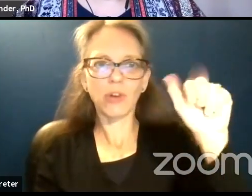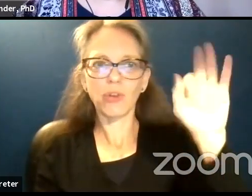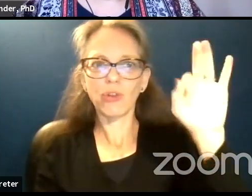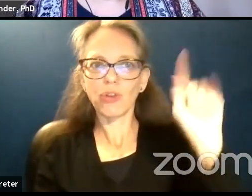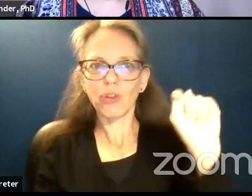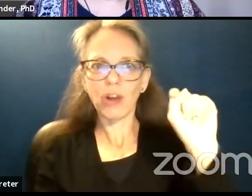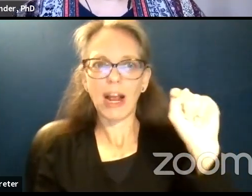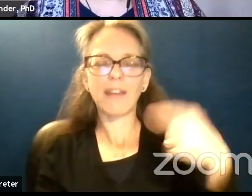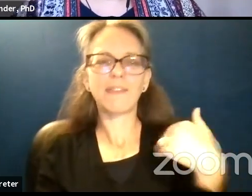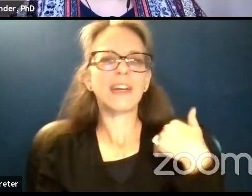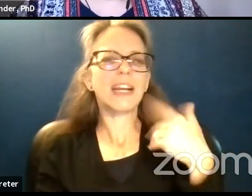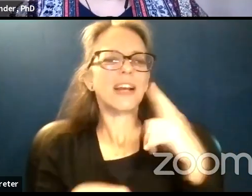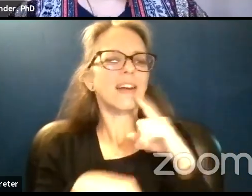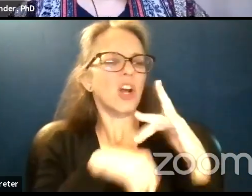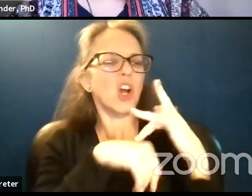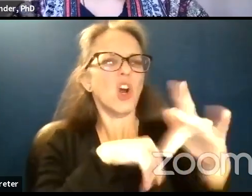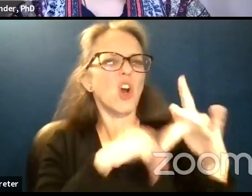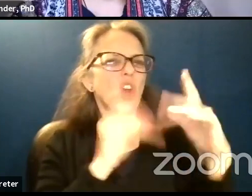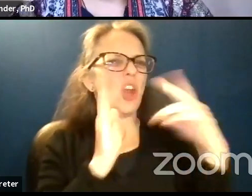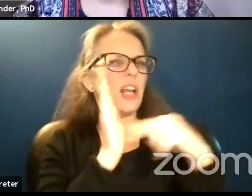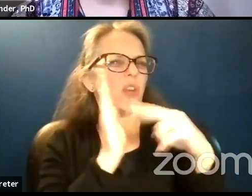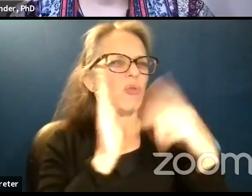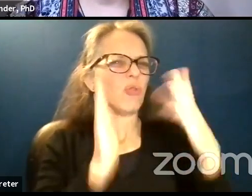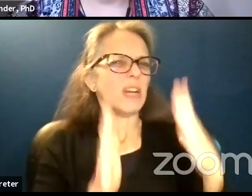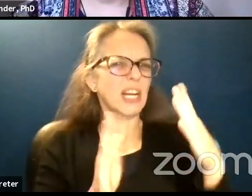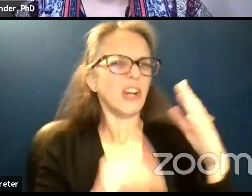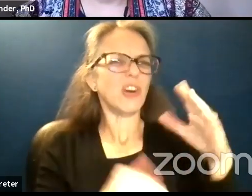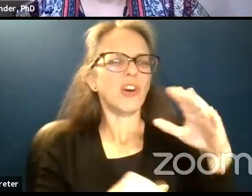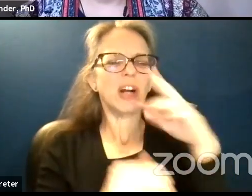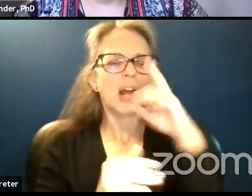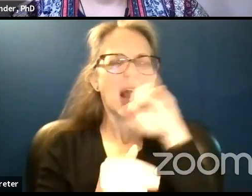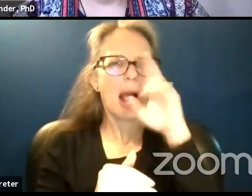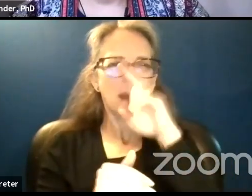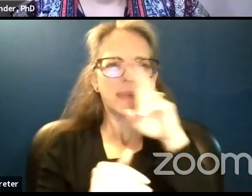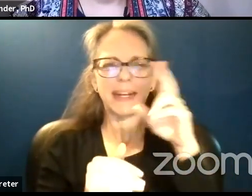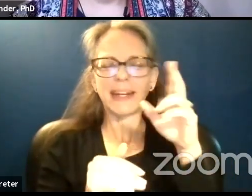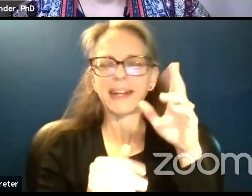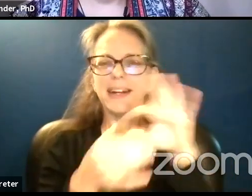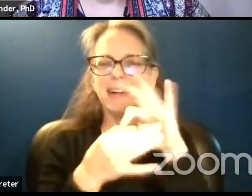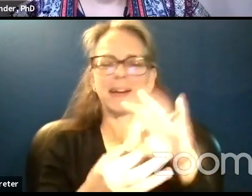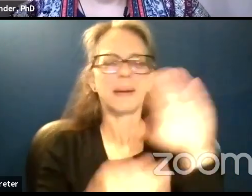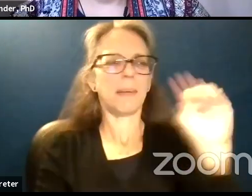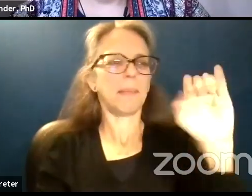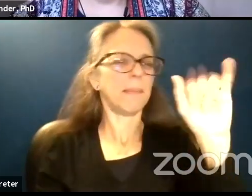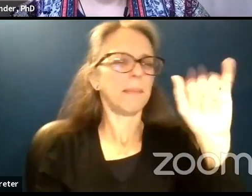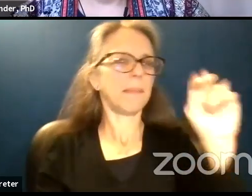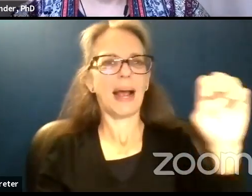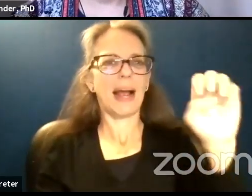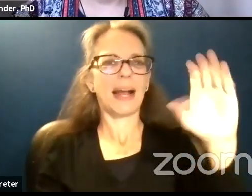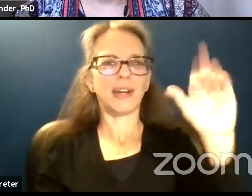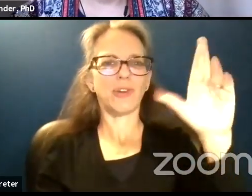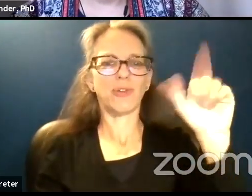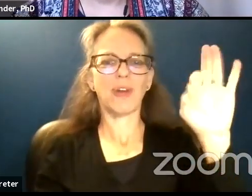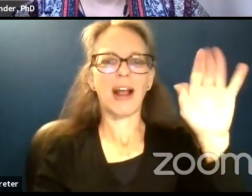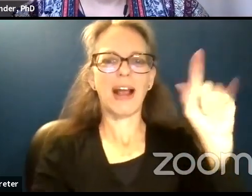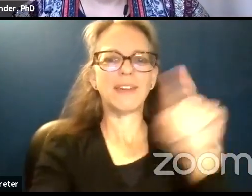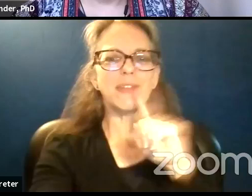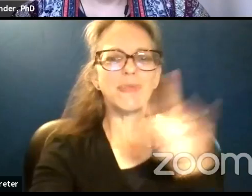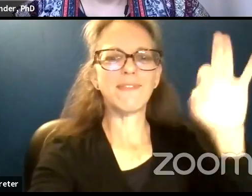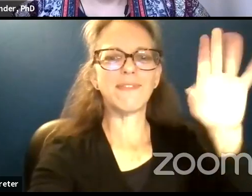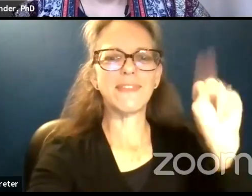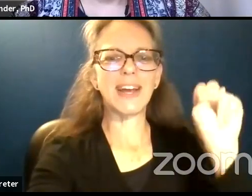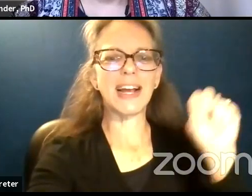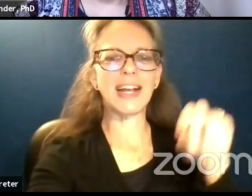kind of early reader comics that are all about Minecraft, like Minecraft fanfic, basically. So fun. Yeah, it is